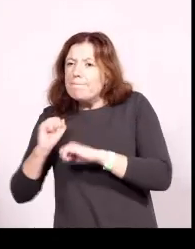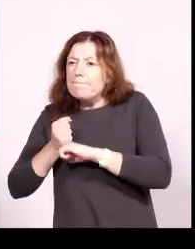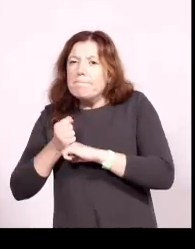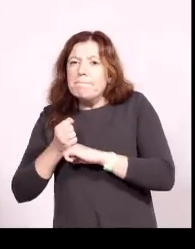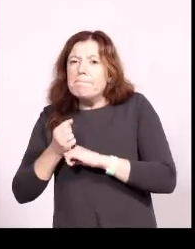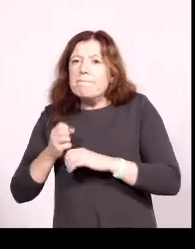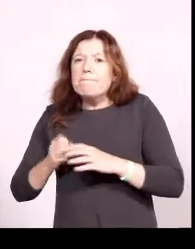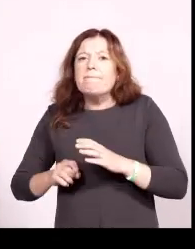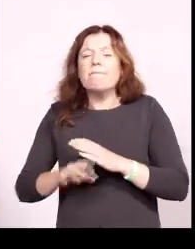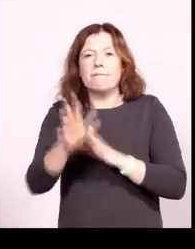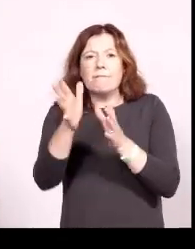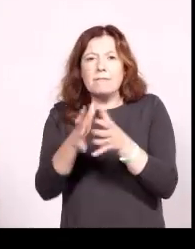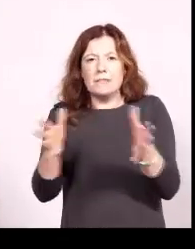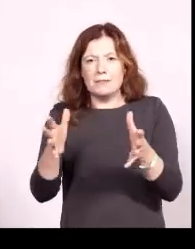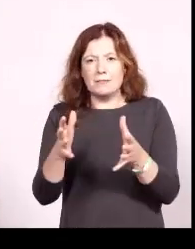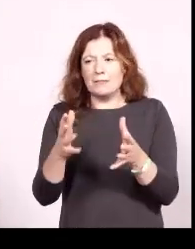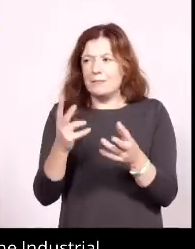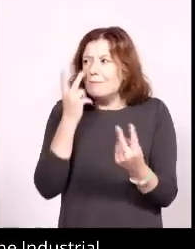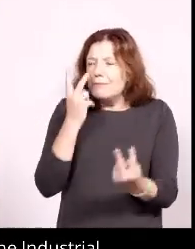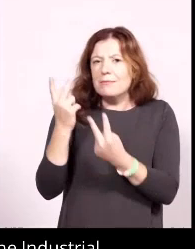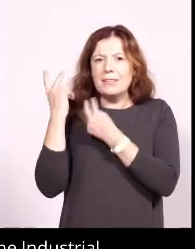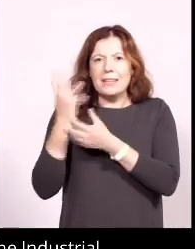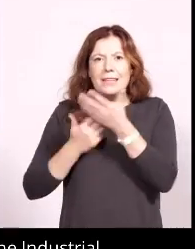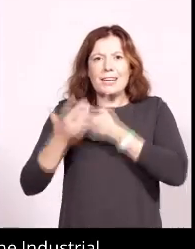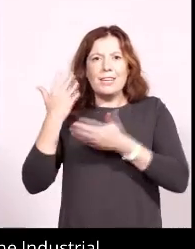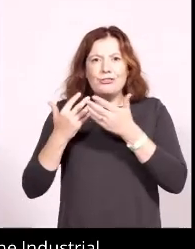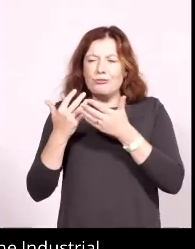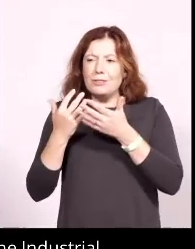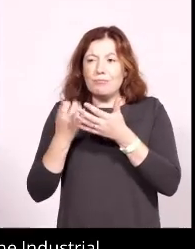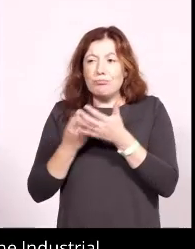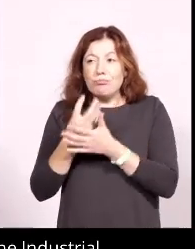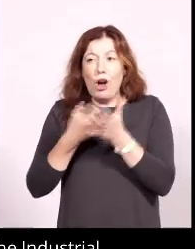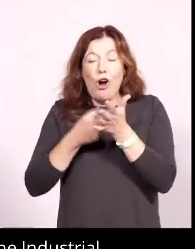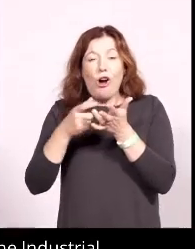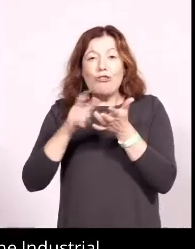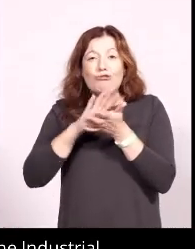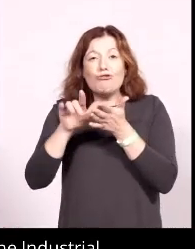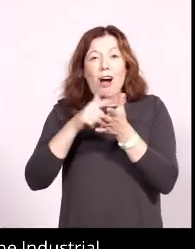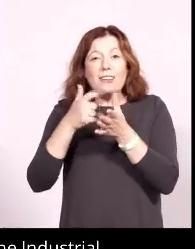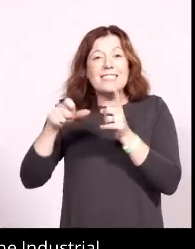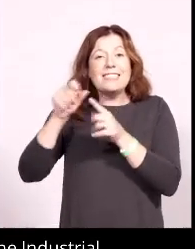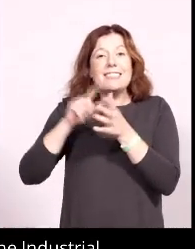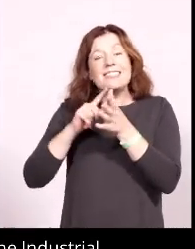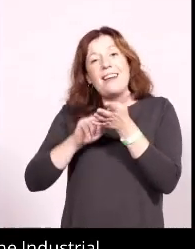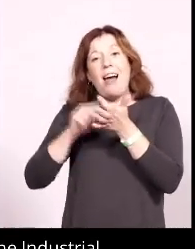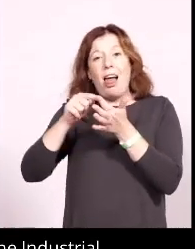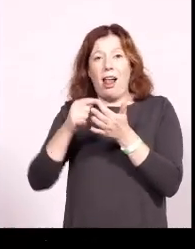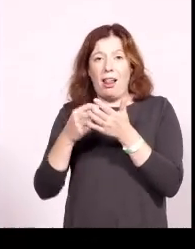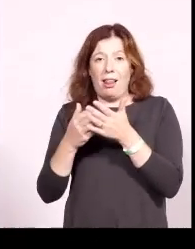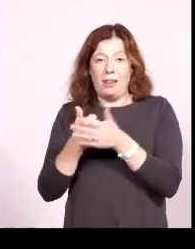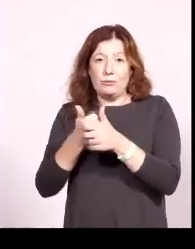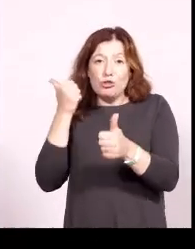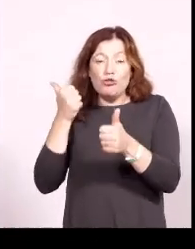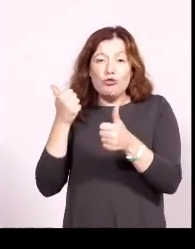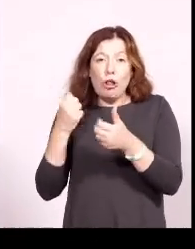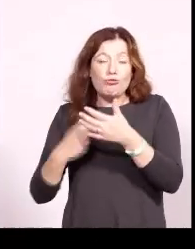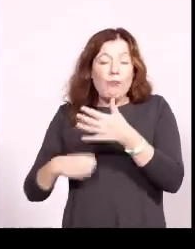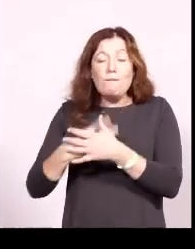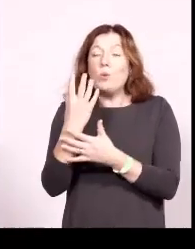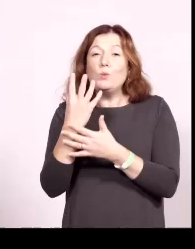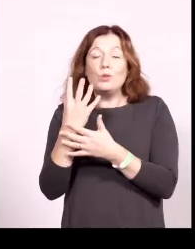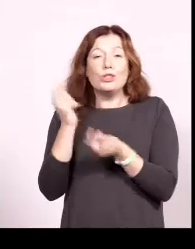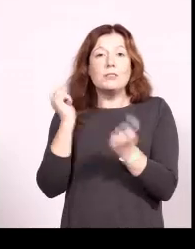rich and beautiful history. Born in Rochdale, out of the hardships of the Industrial Revolution, today there are